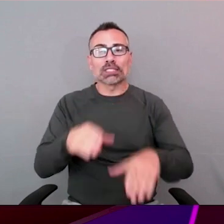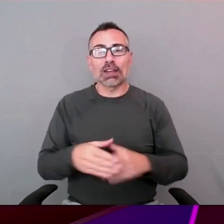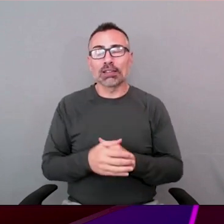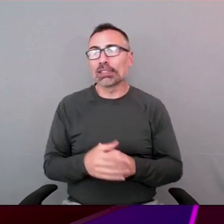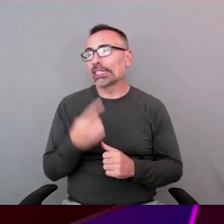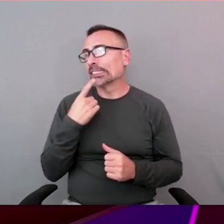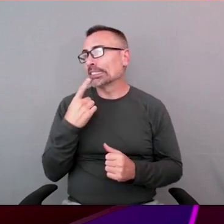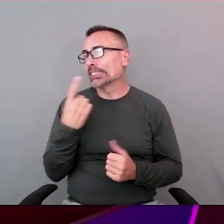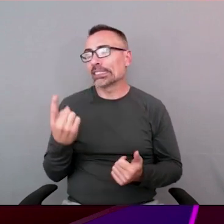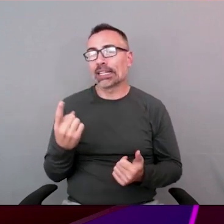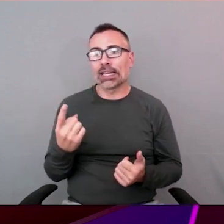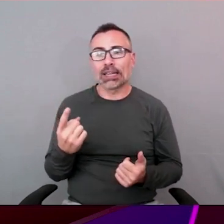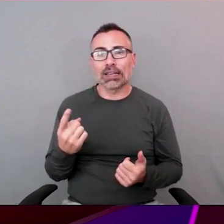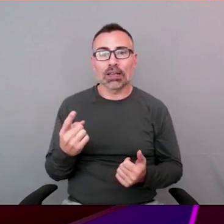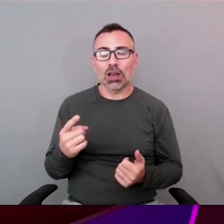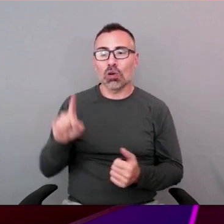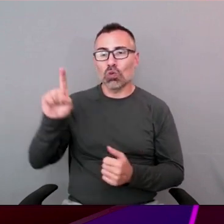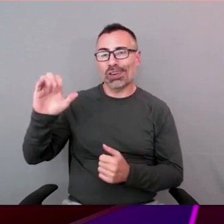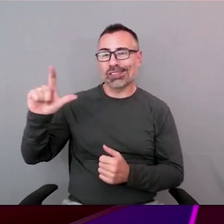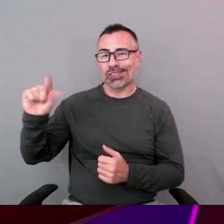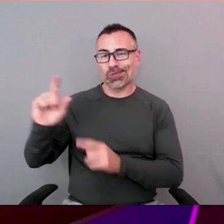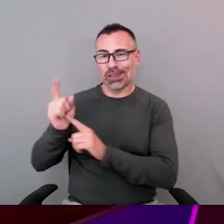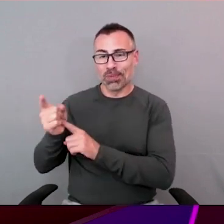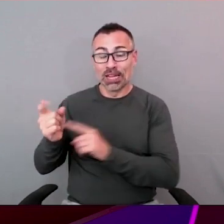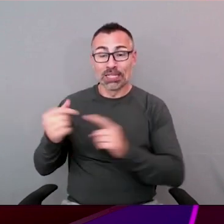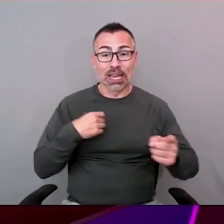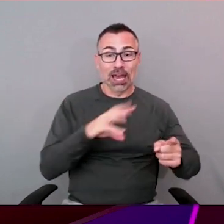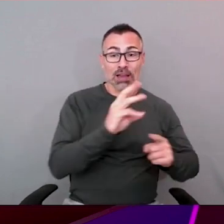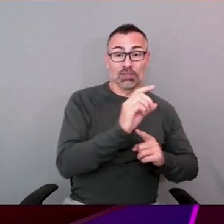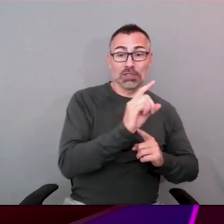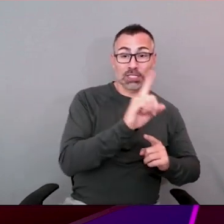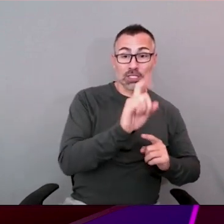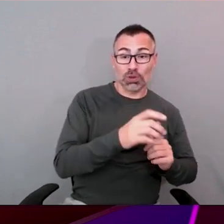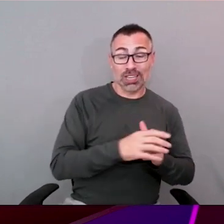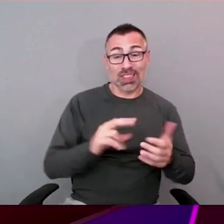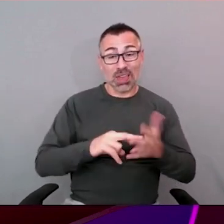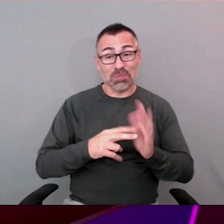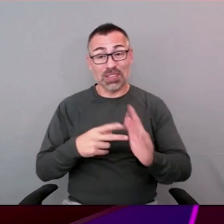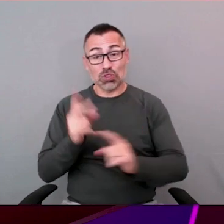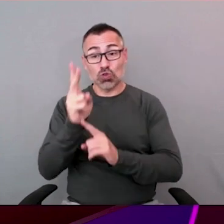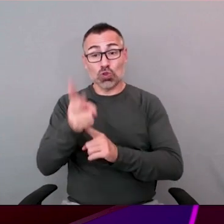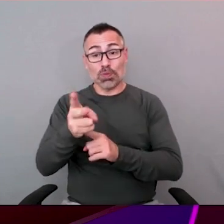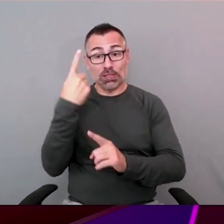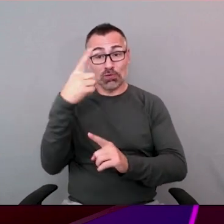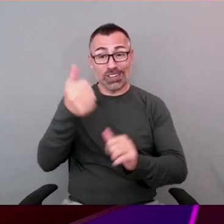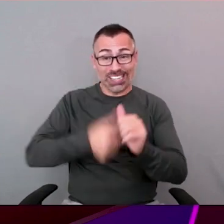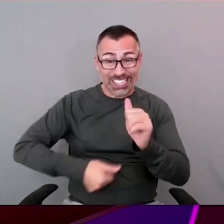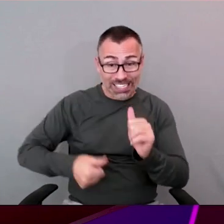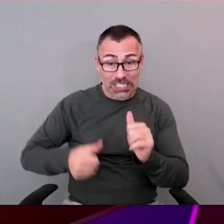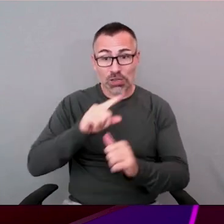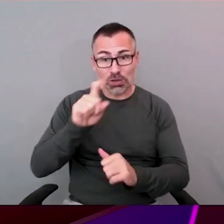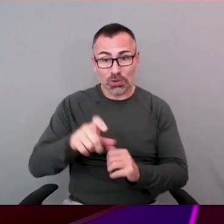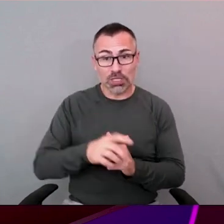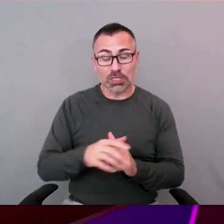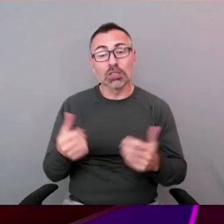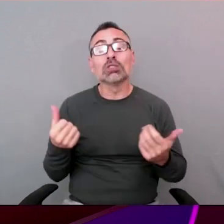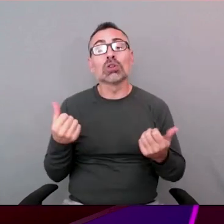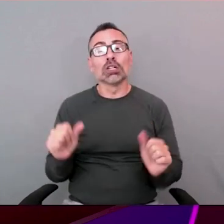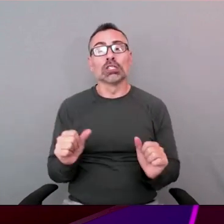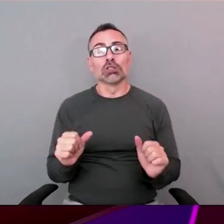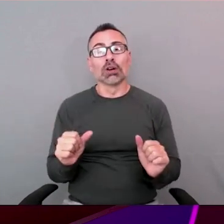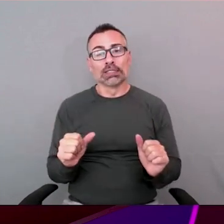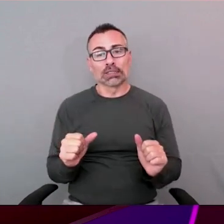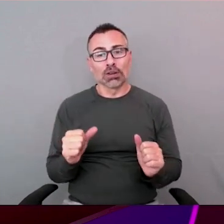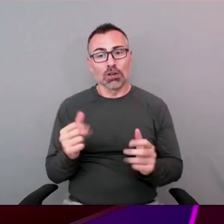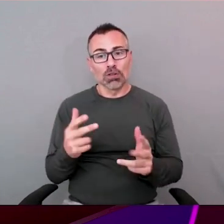it's a 120-minute exam and there's 60 questions. That means that I have about 2 minutes per question. So I would try to go a little faster